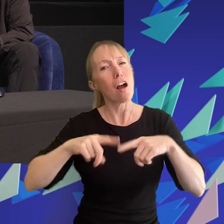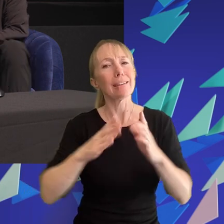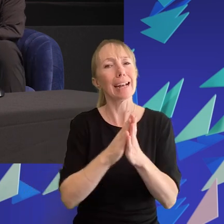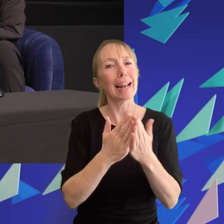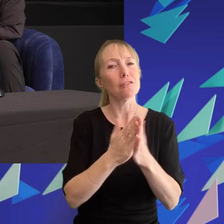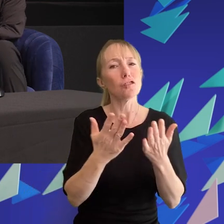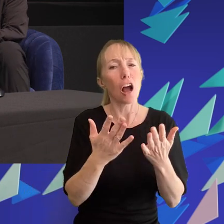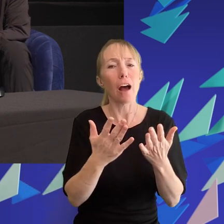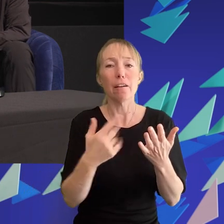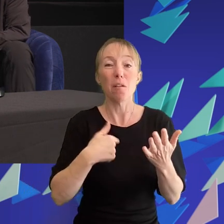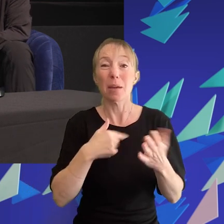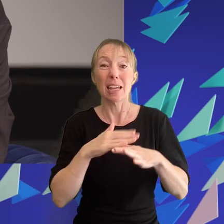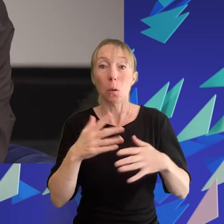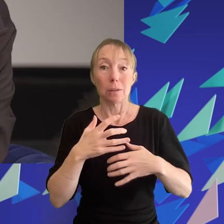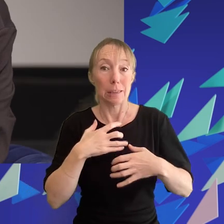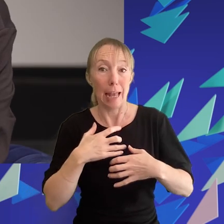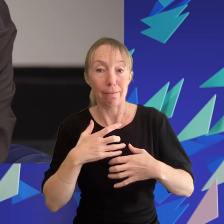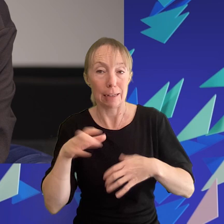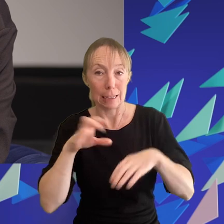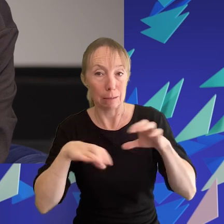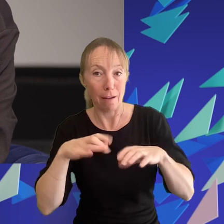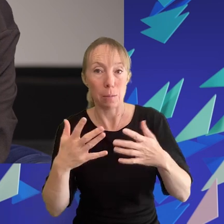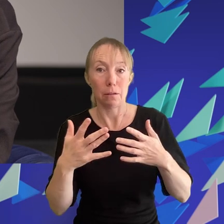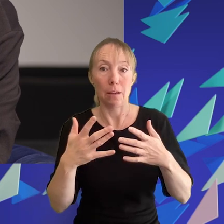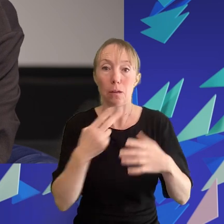scary. And I